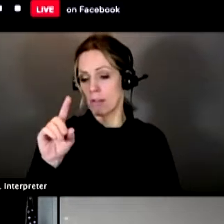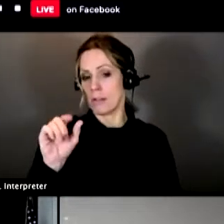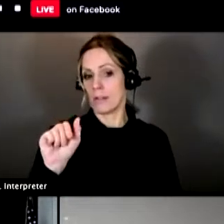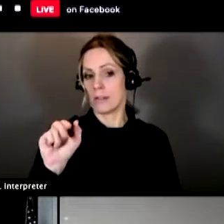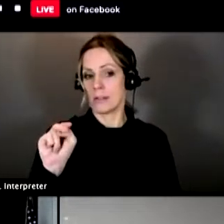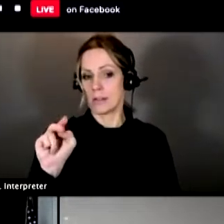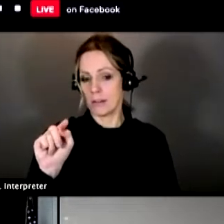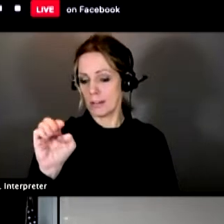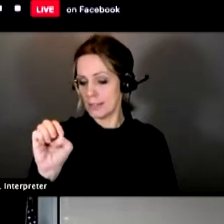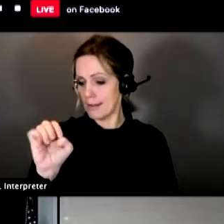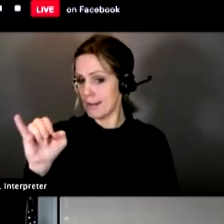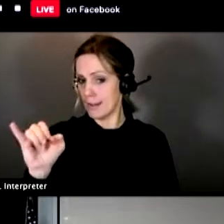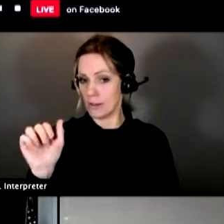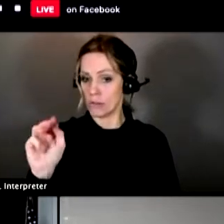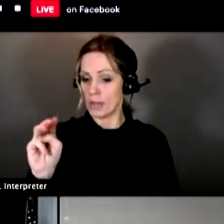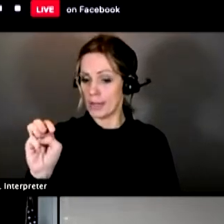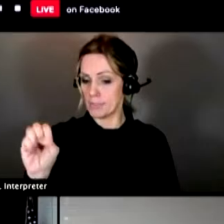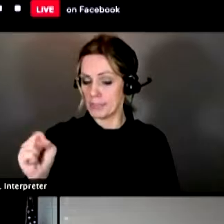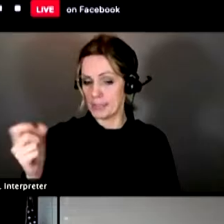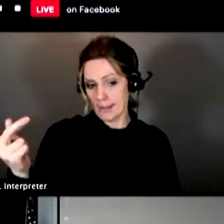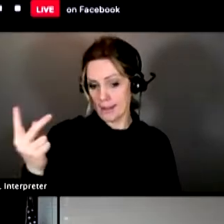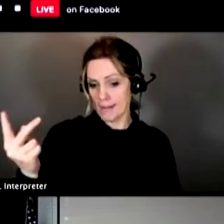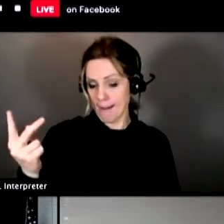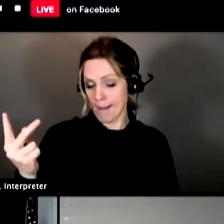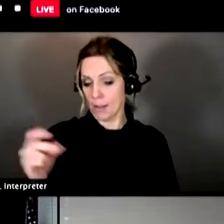been facilitating the